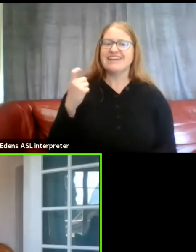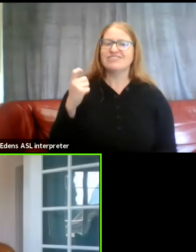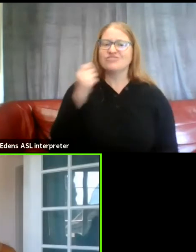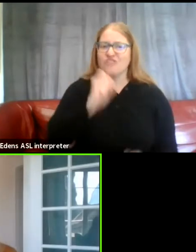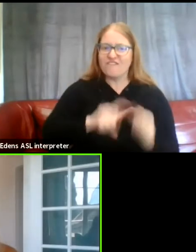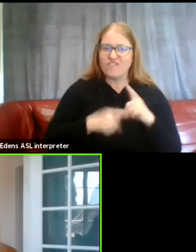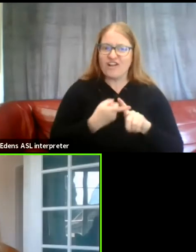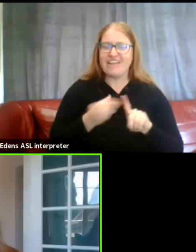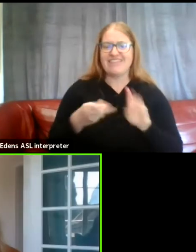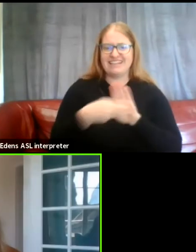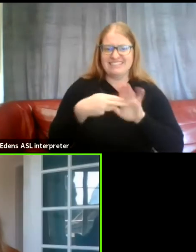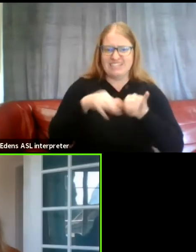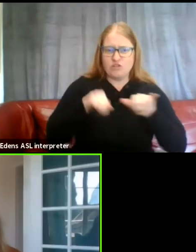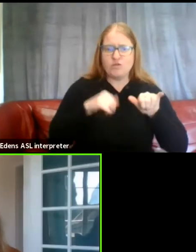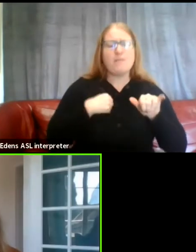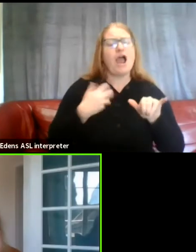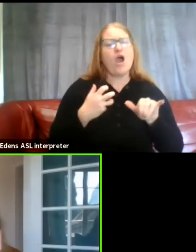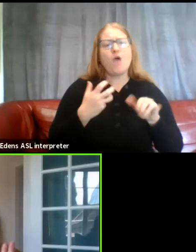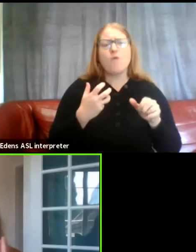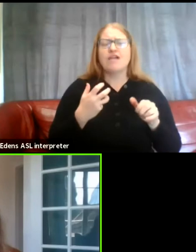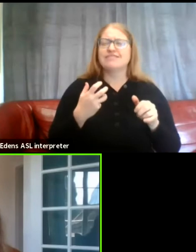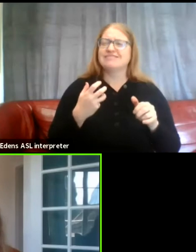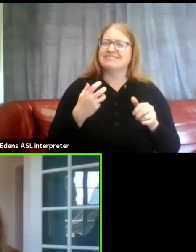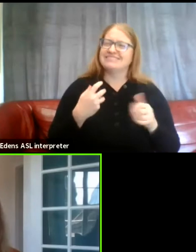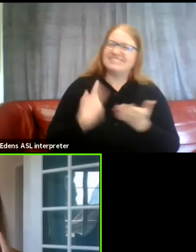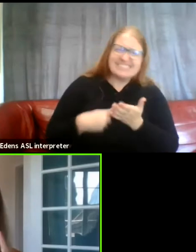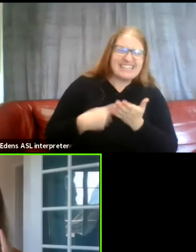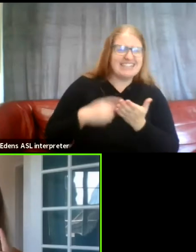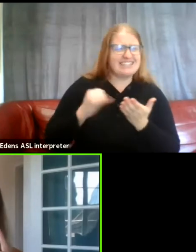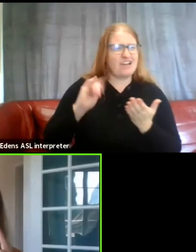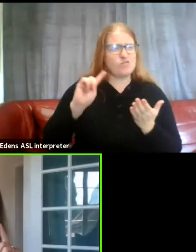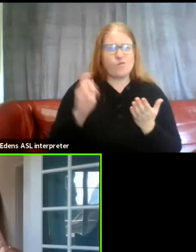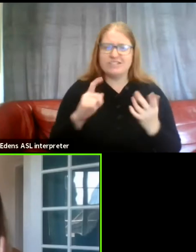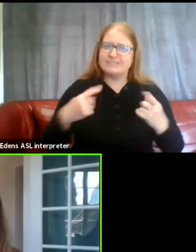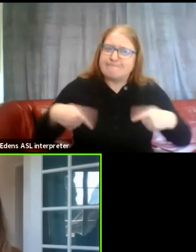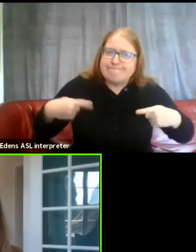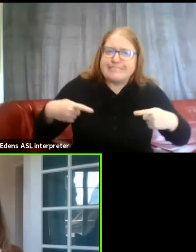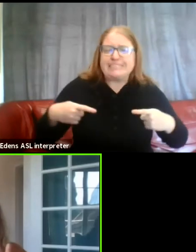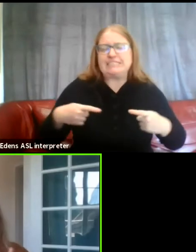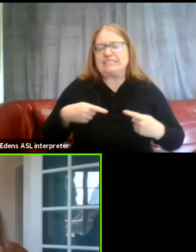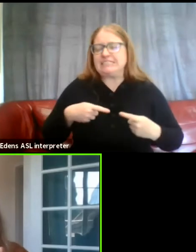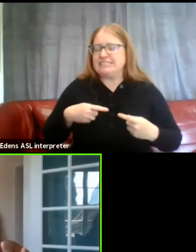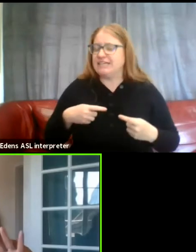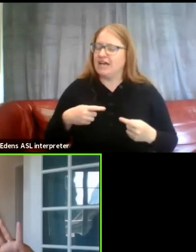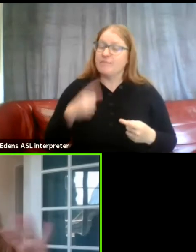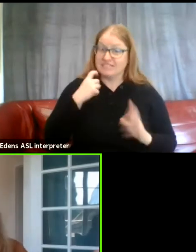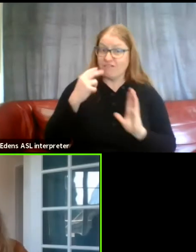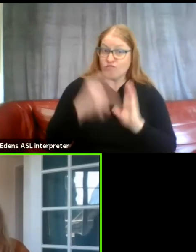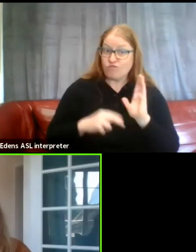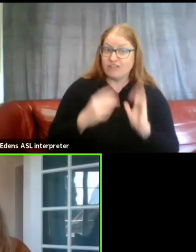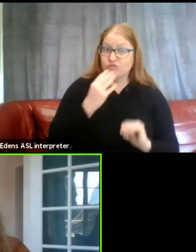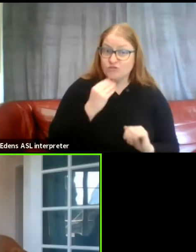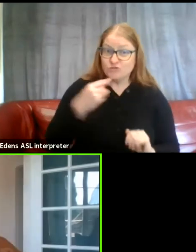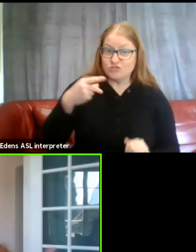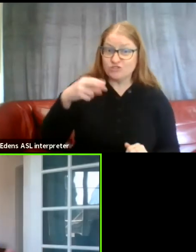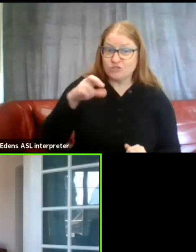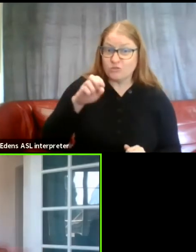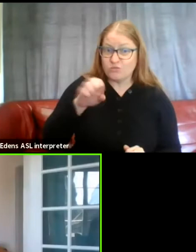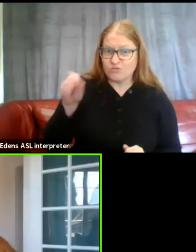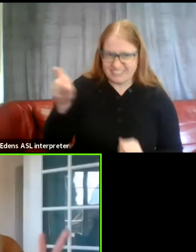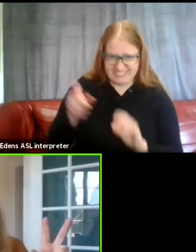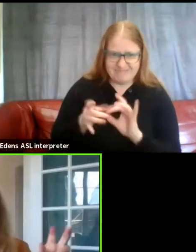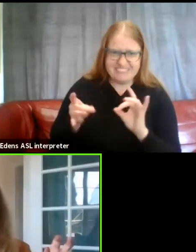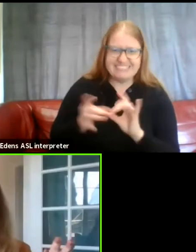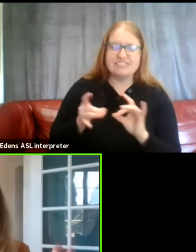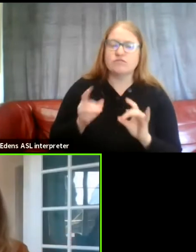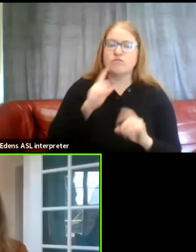stereotyping that's in it, because I really want us to wrestle with this for 1 minute, which is, because I've read, the Jewish press, is, as you noted earlier, is obsessed